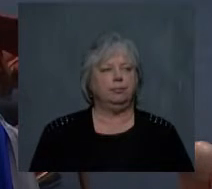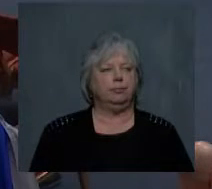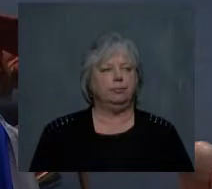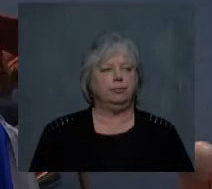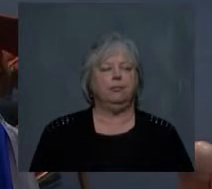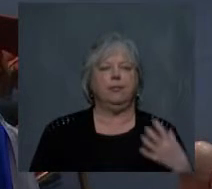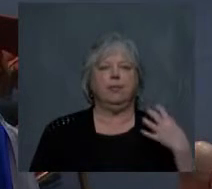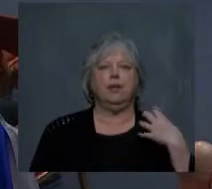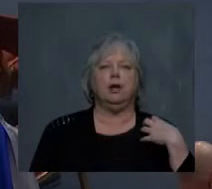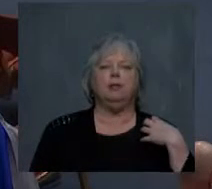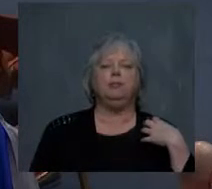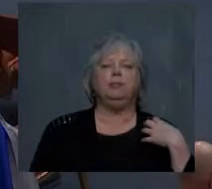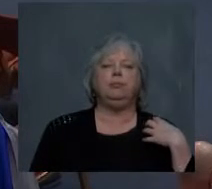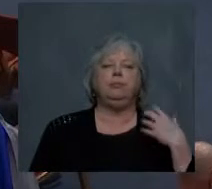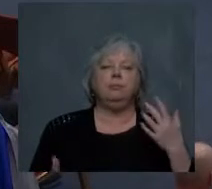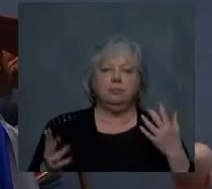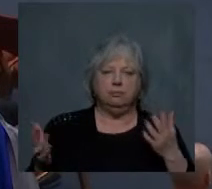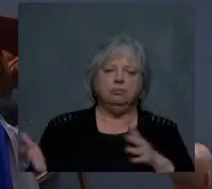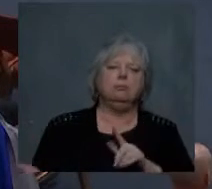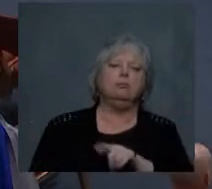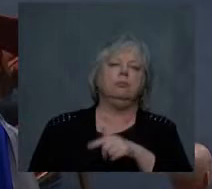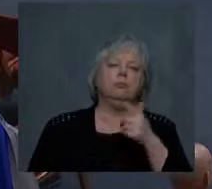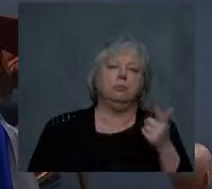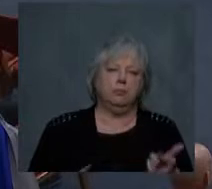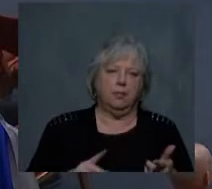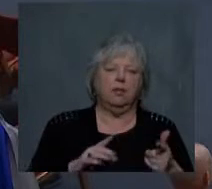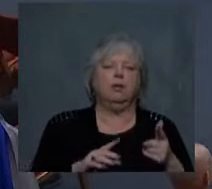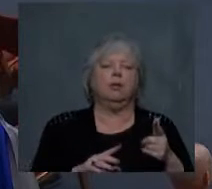Why don't we proceed to,